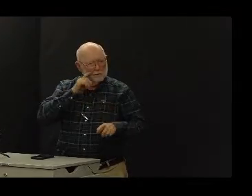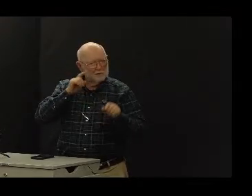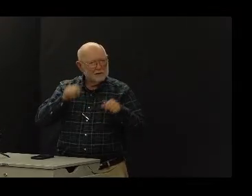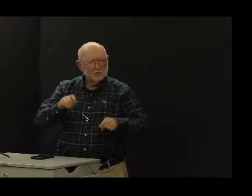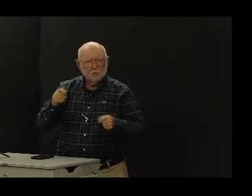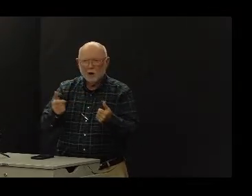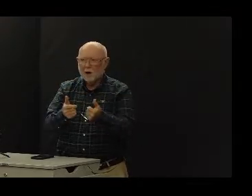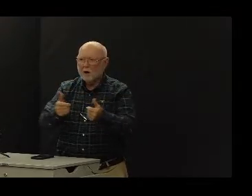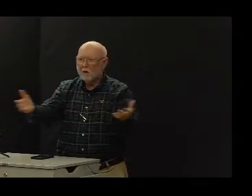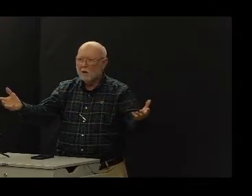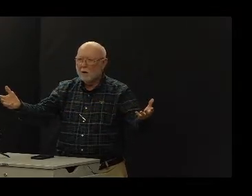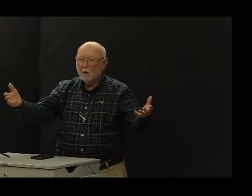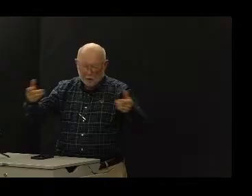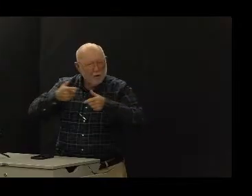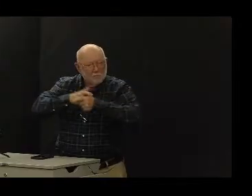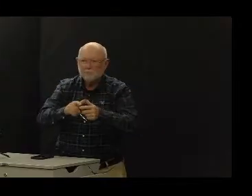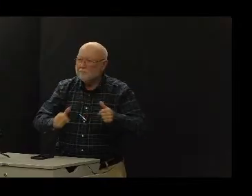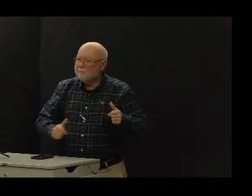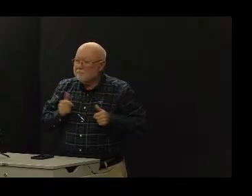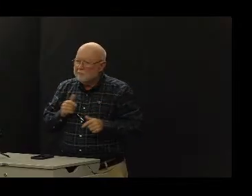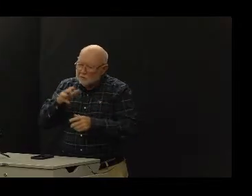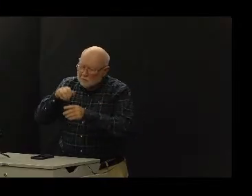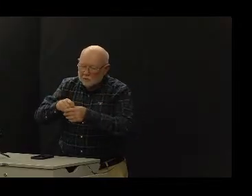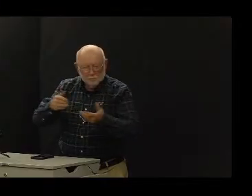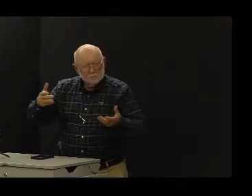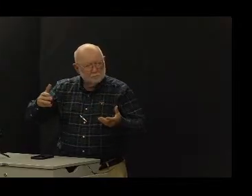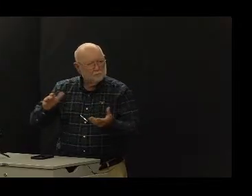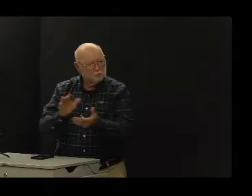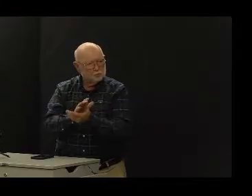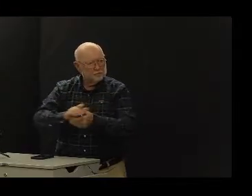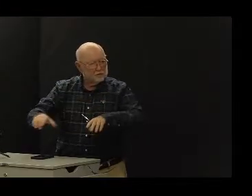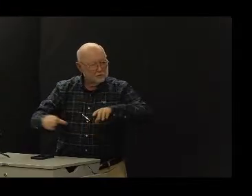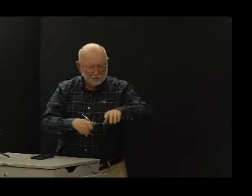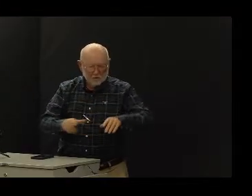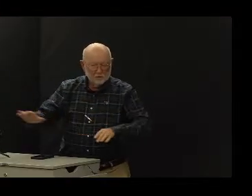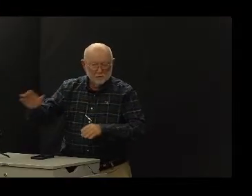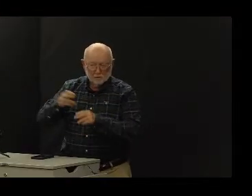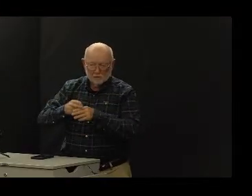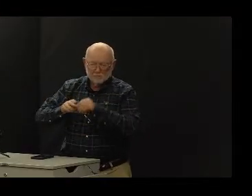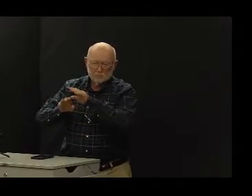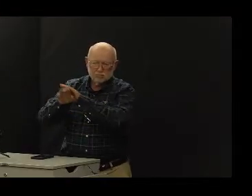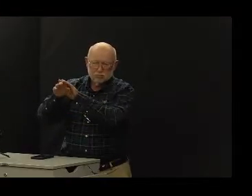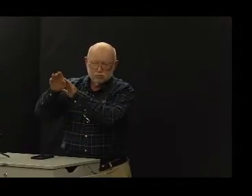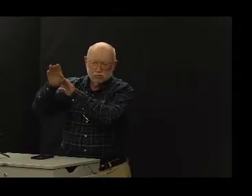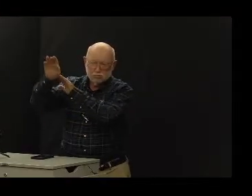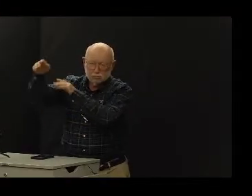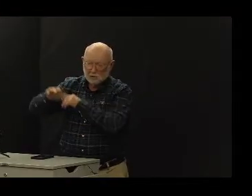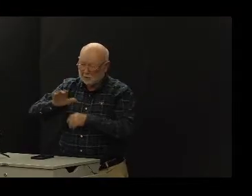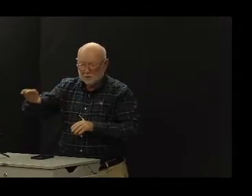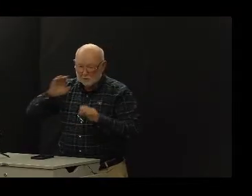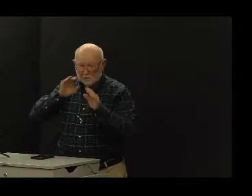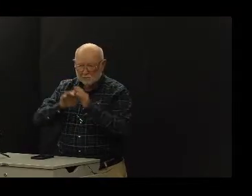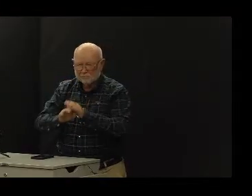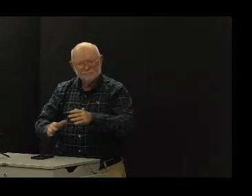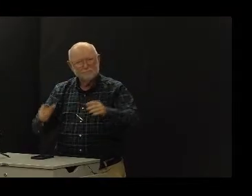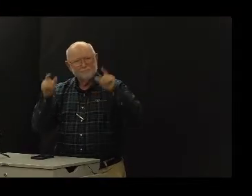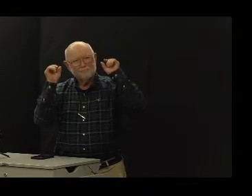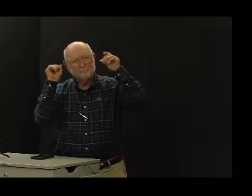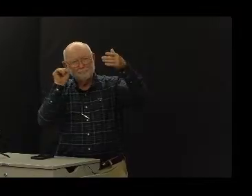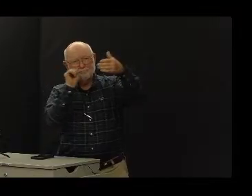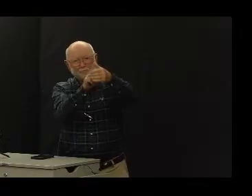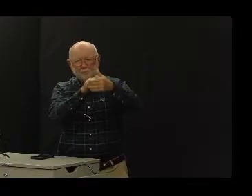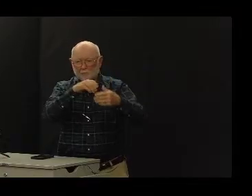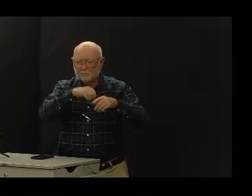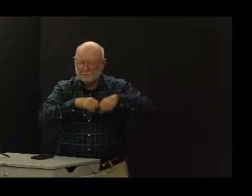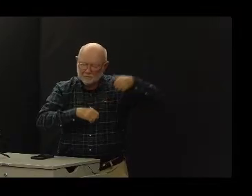And I think that's when her eyes were open to the possibility of her becoming an actress one day, and now she's a